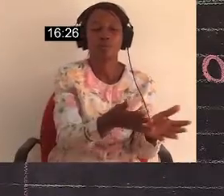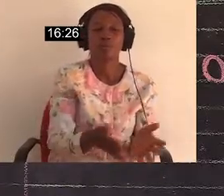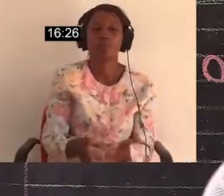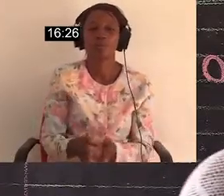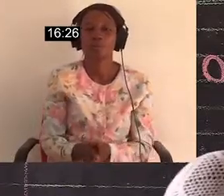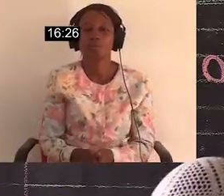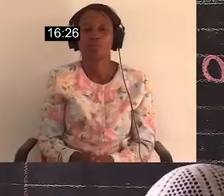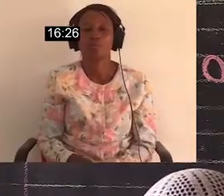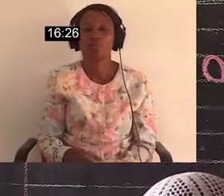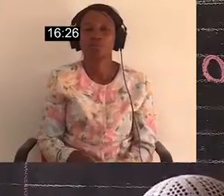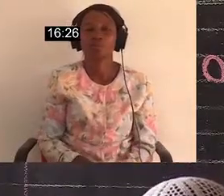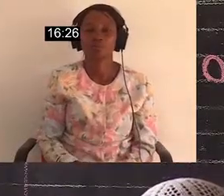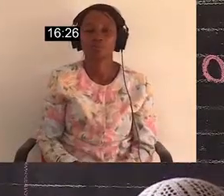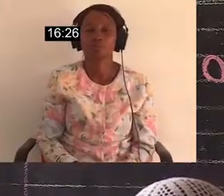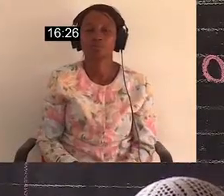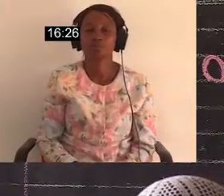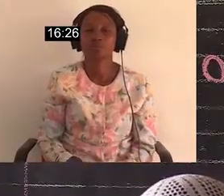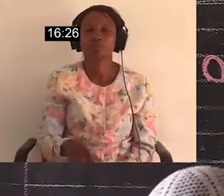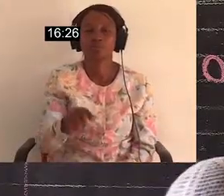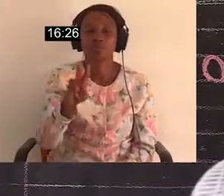Let's look for another word.